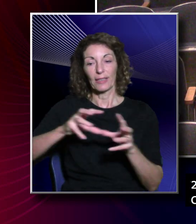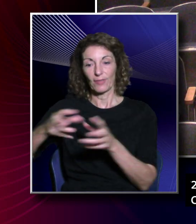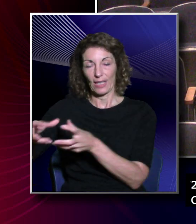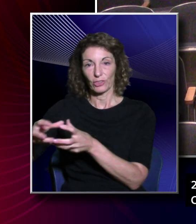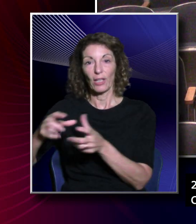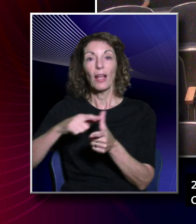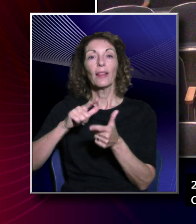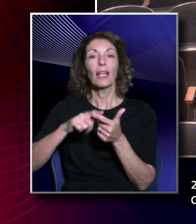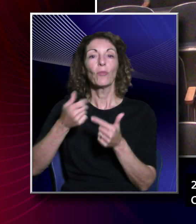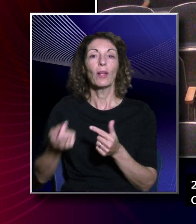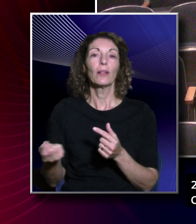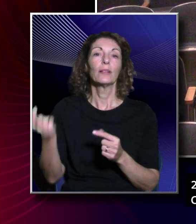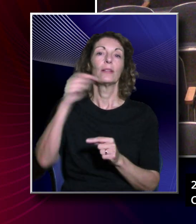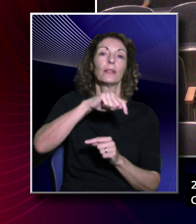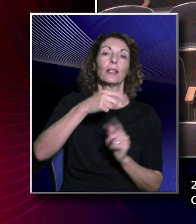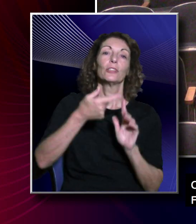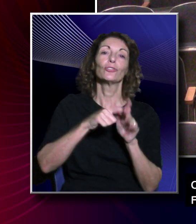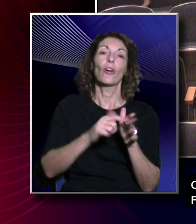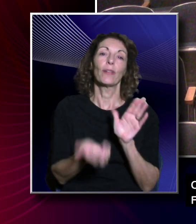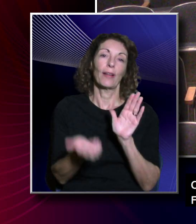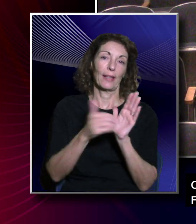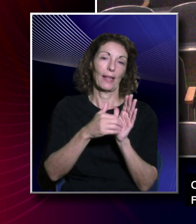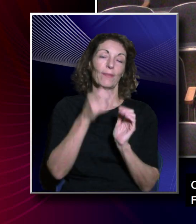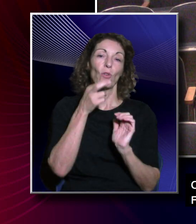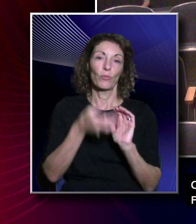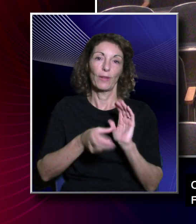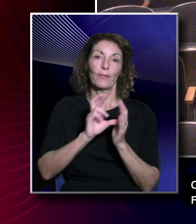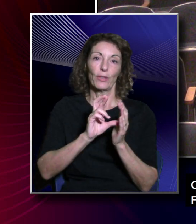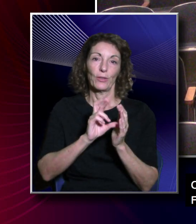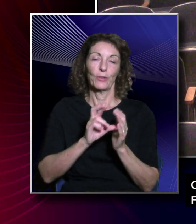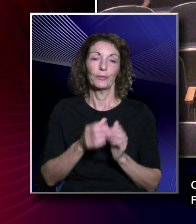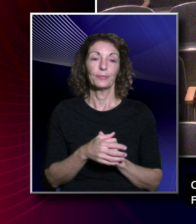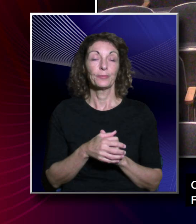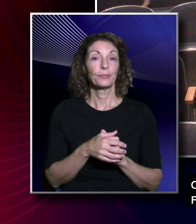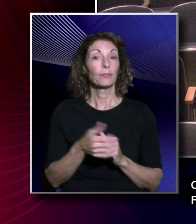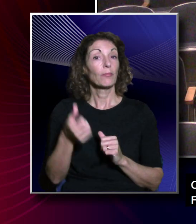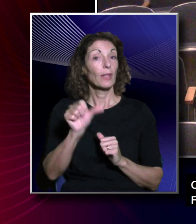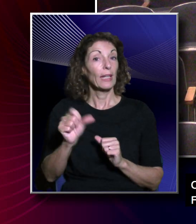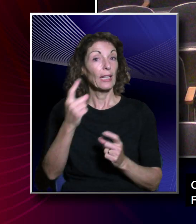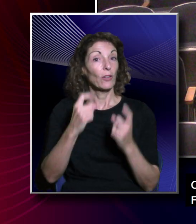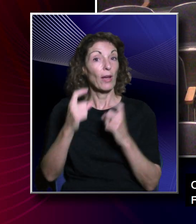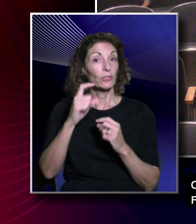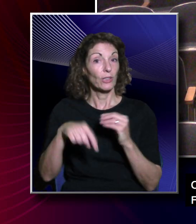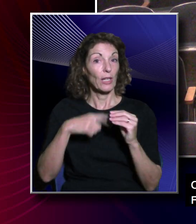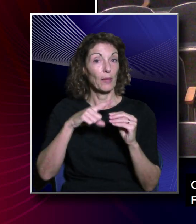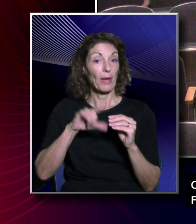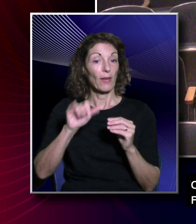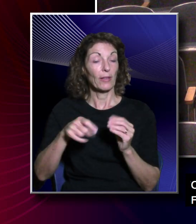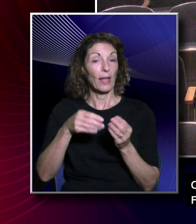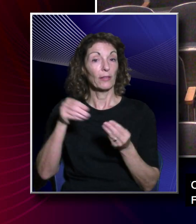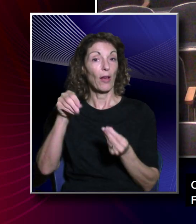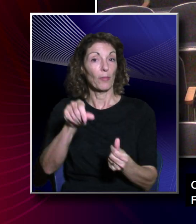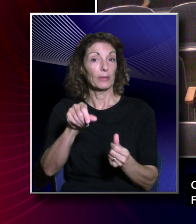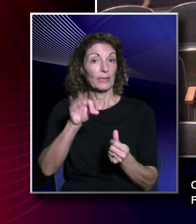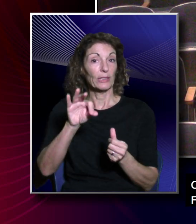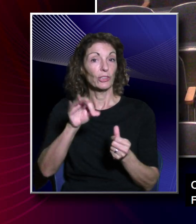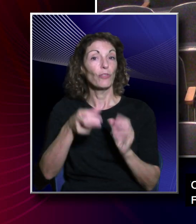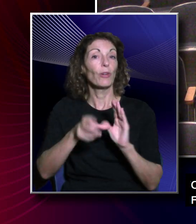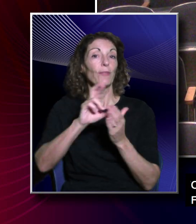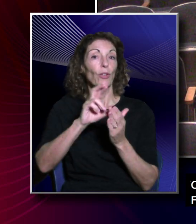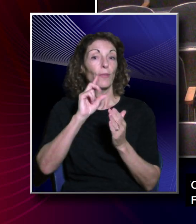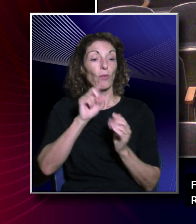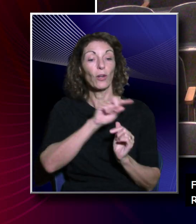over again for review. Any questions regarding the compensation review of classification